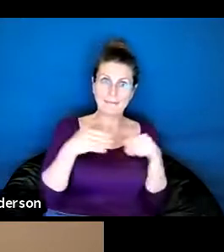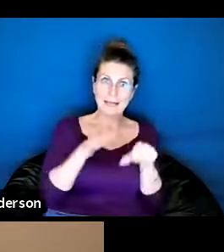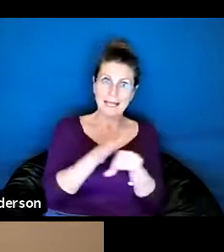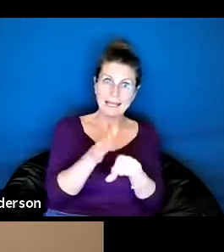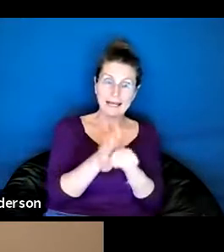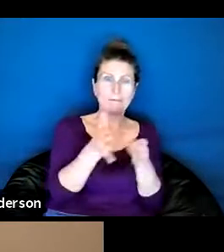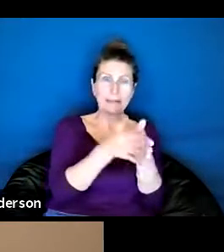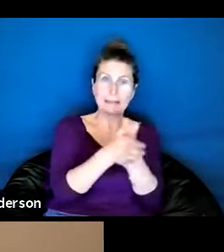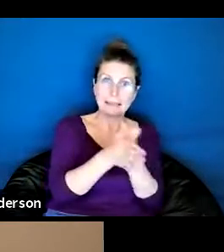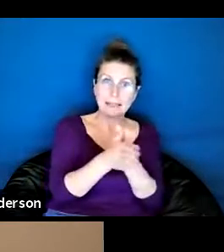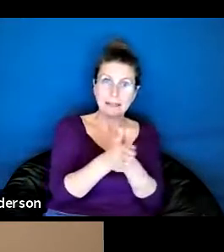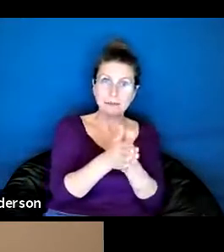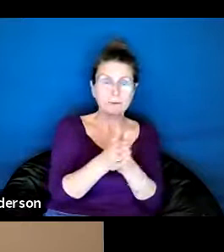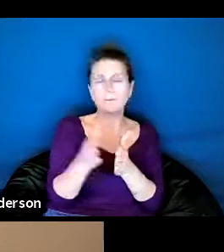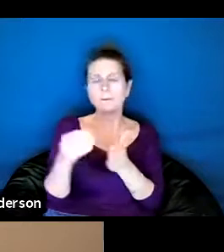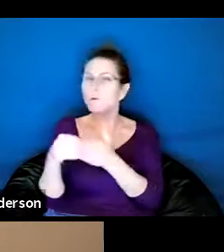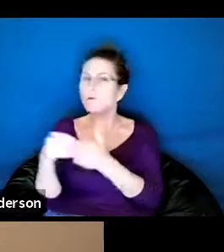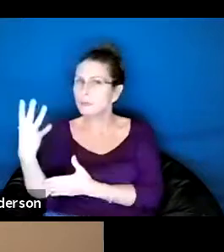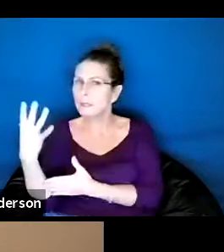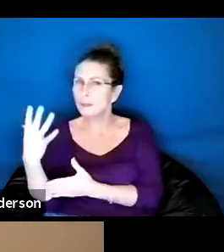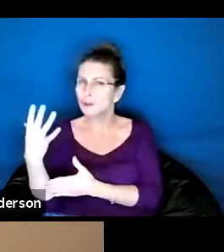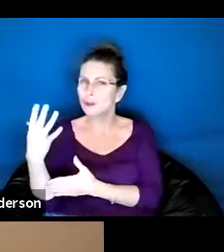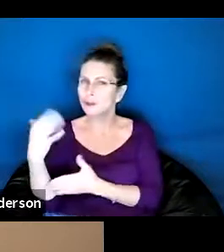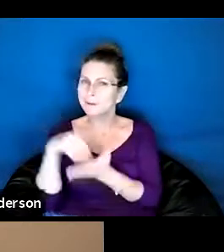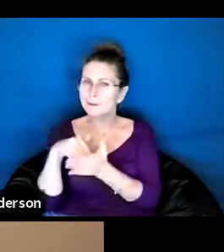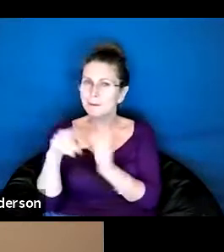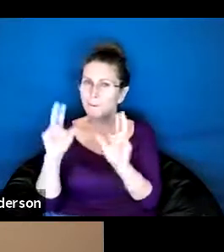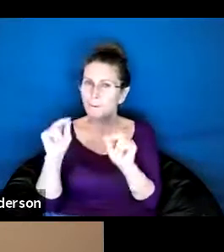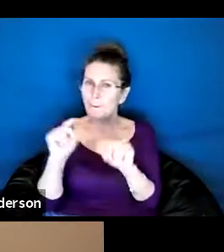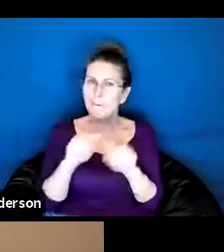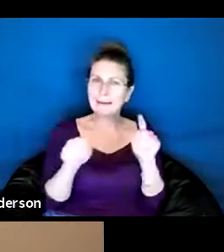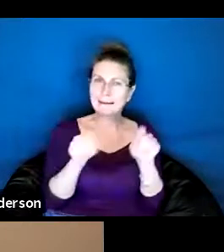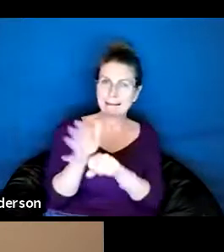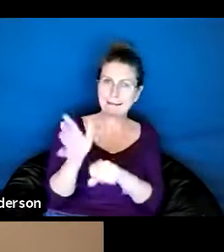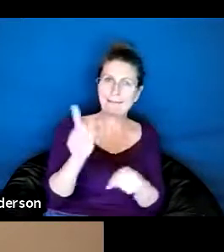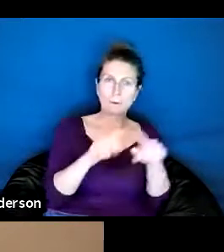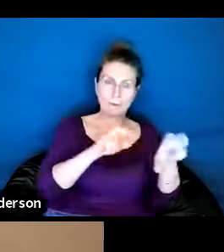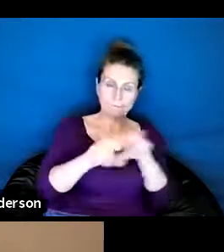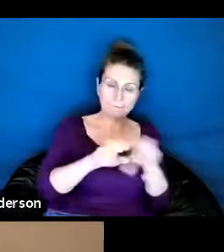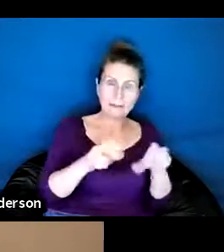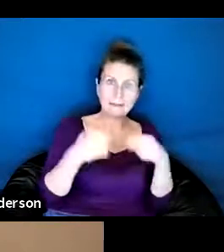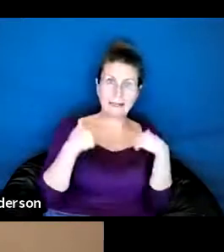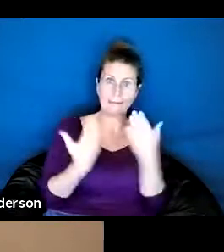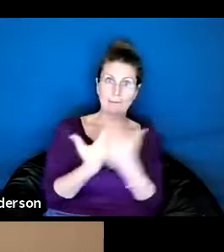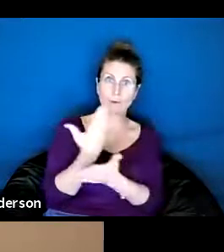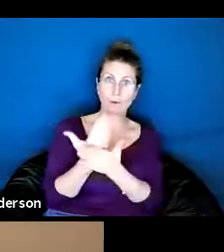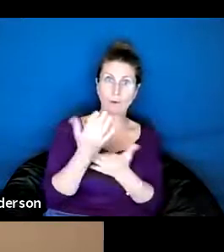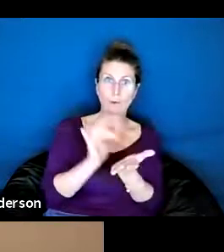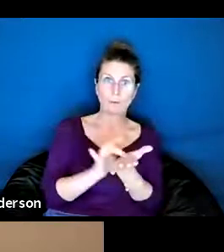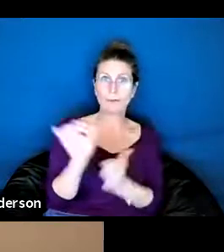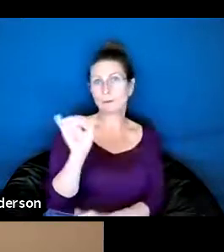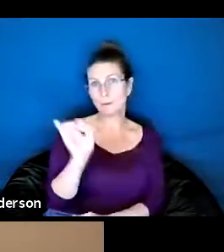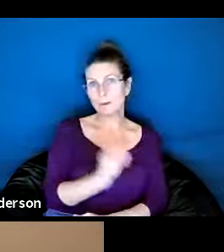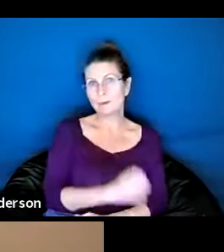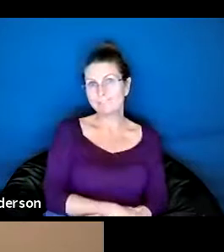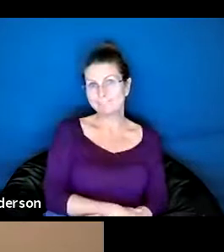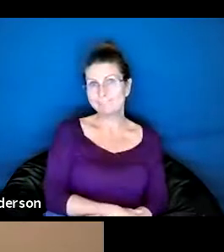need to get rich on this, but enough to invest in it and make sure we get new drugs.